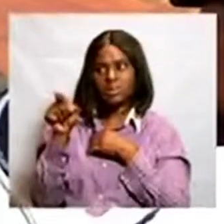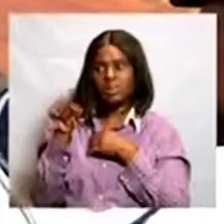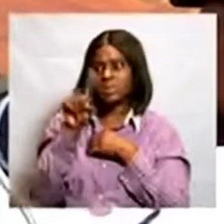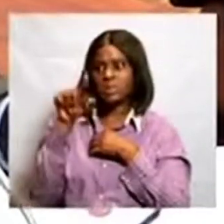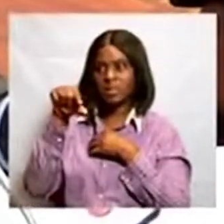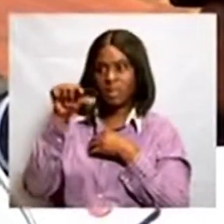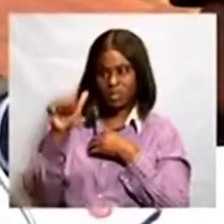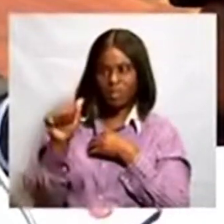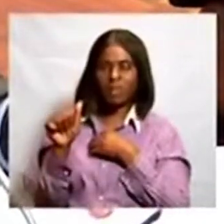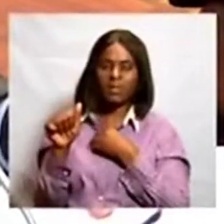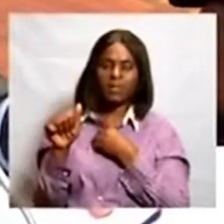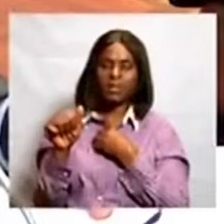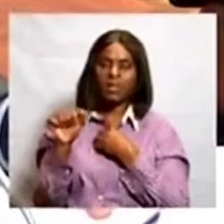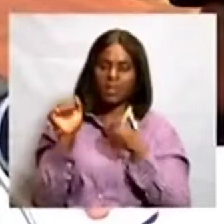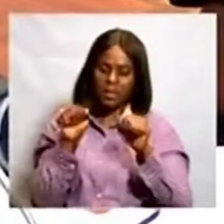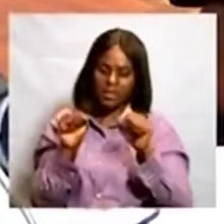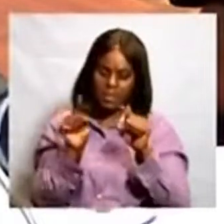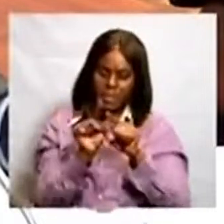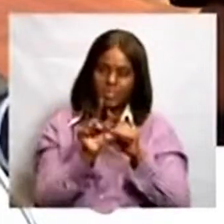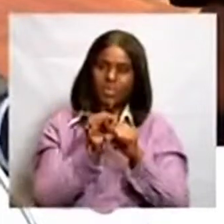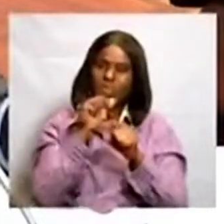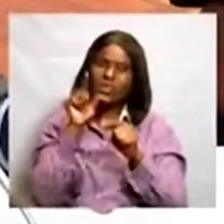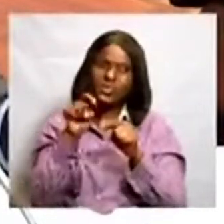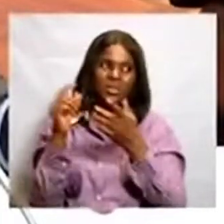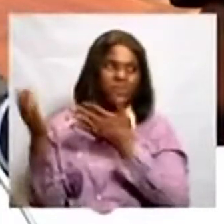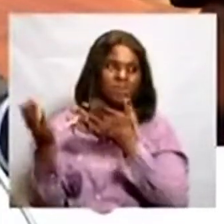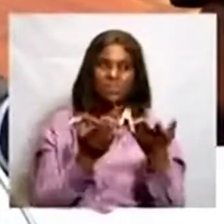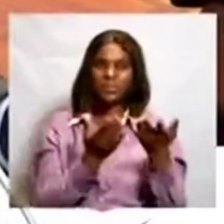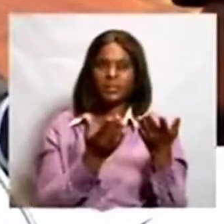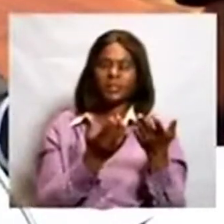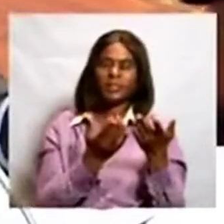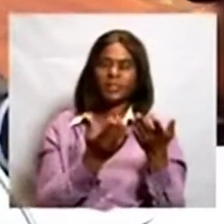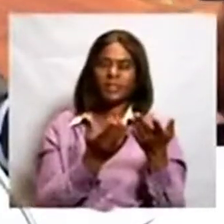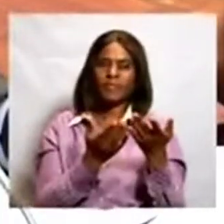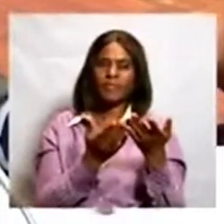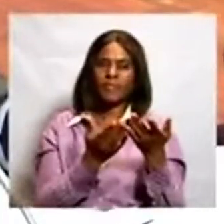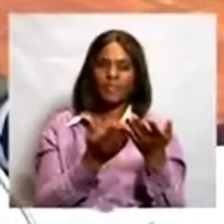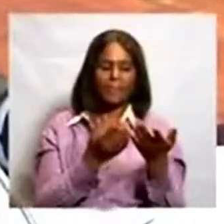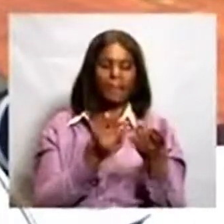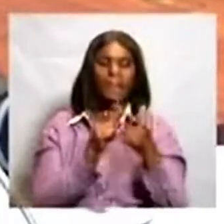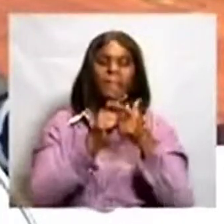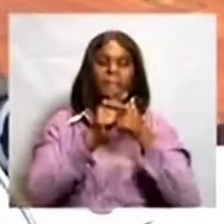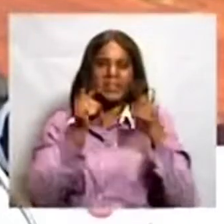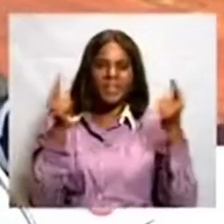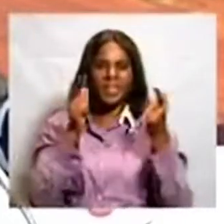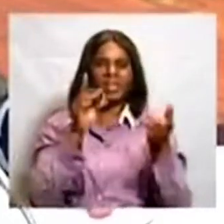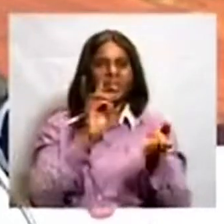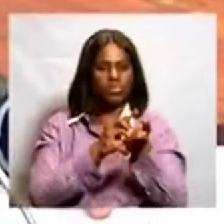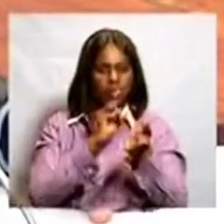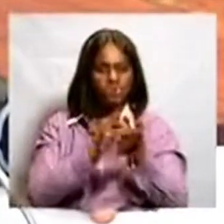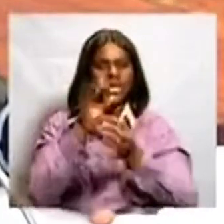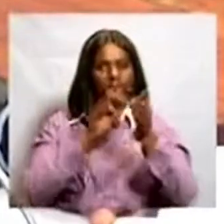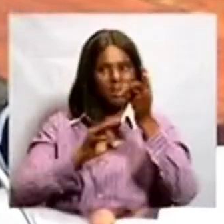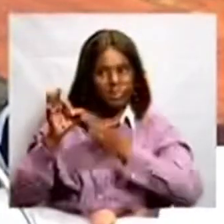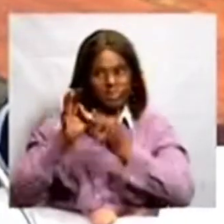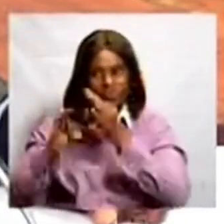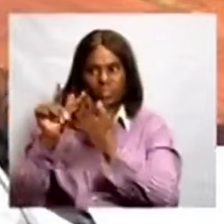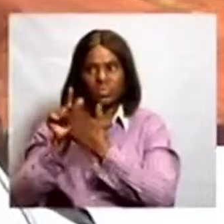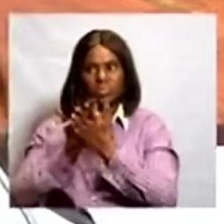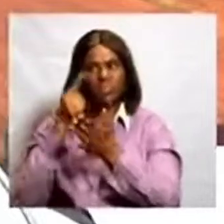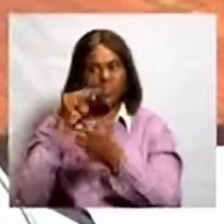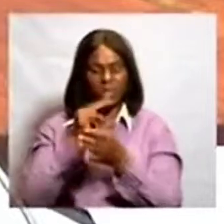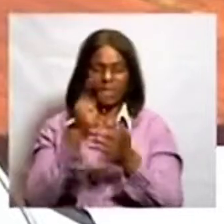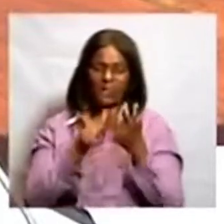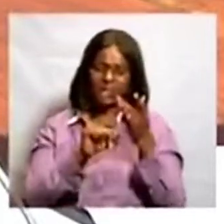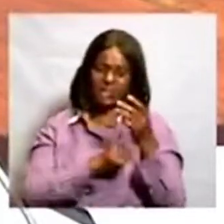ZACO, we don't need to bring a big doctor to come and explain a law that is meant for us. What